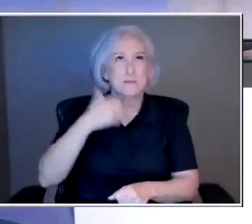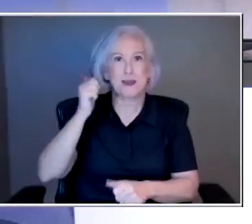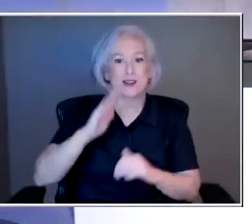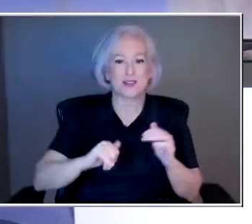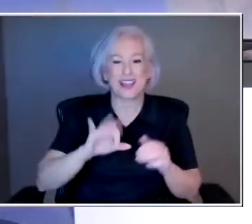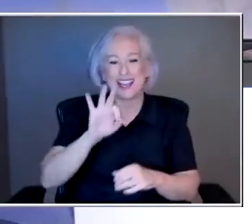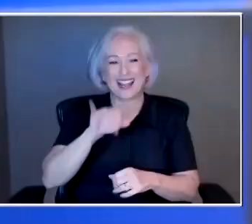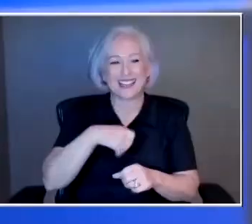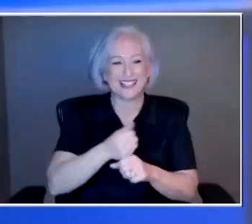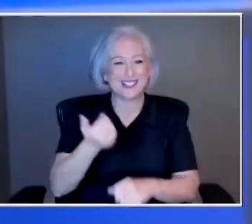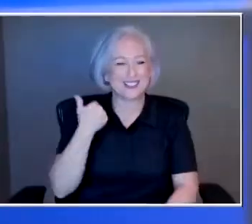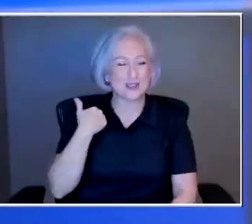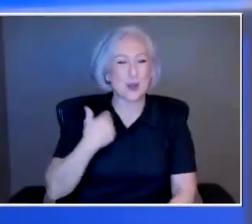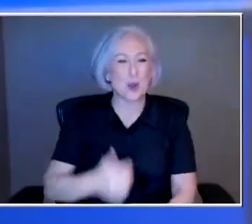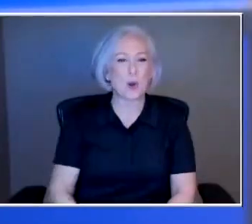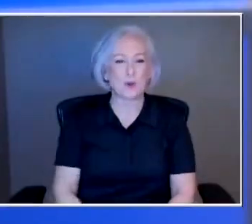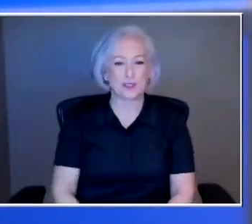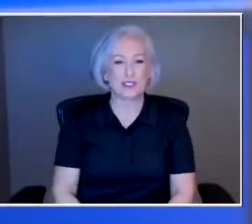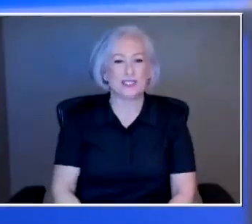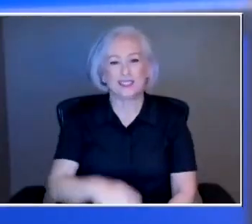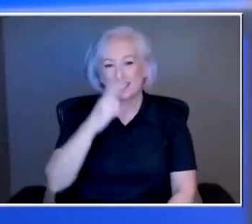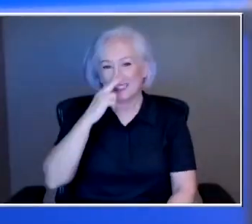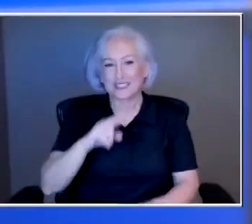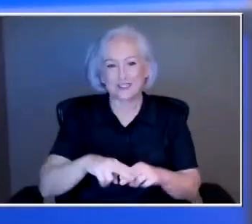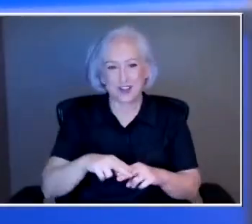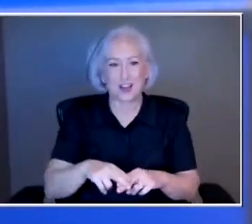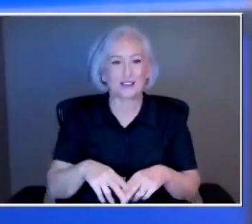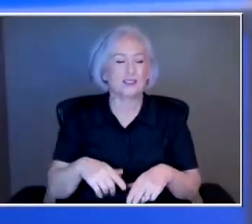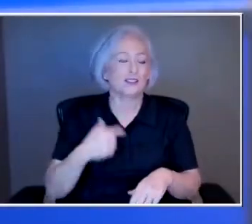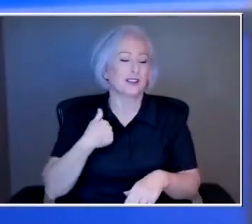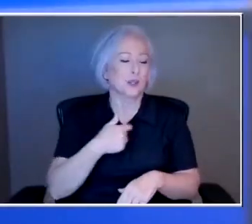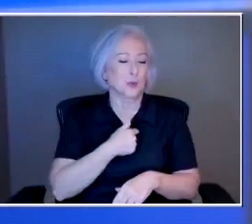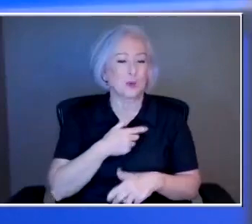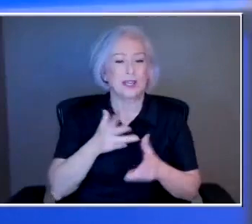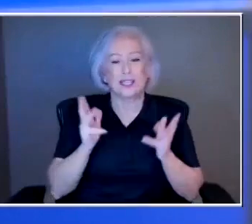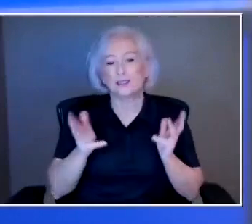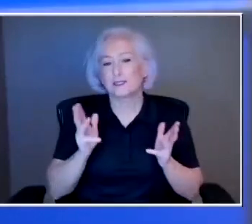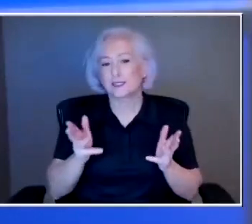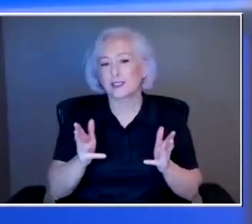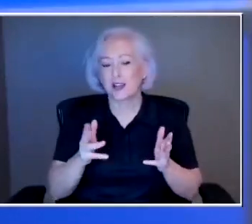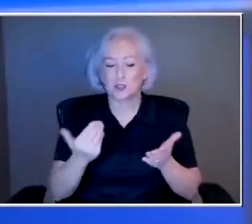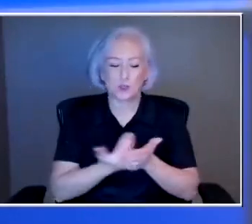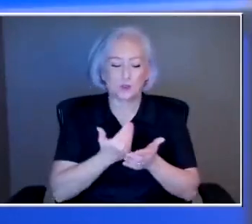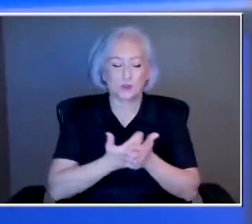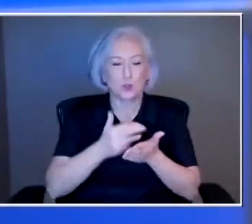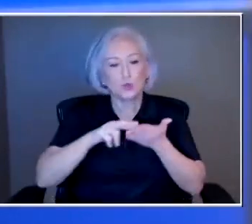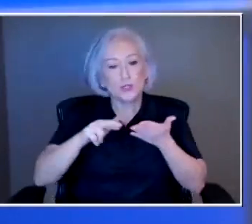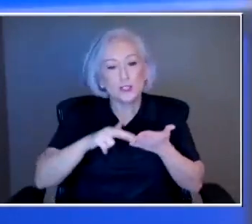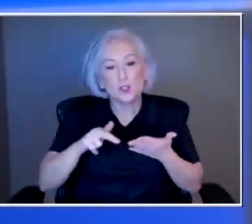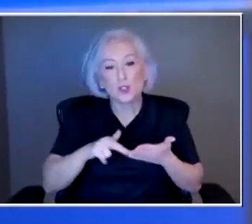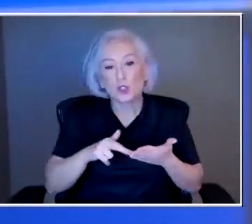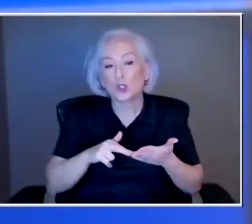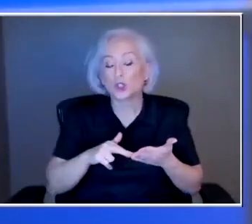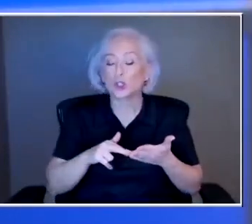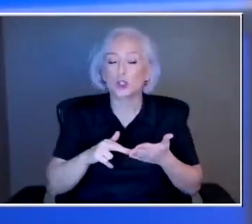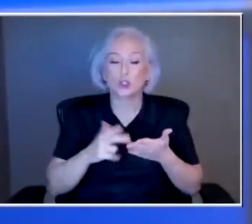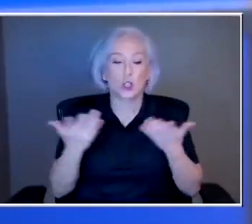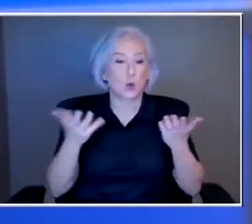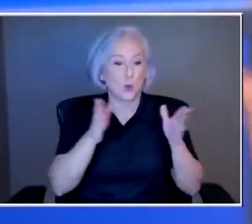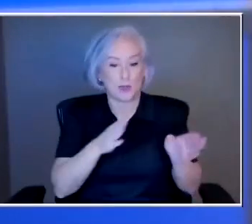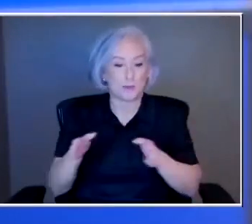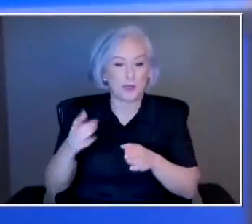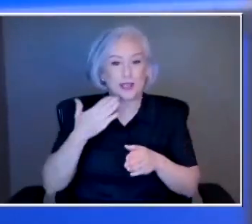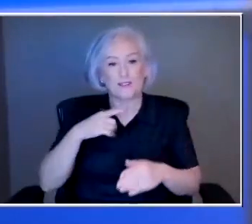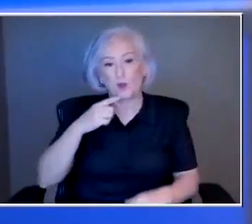Right. So it's fun. We get to discuss, what new research has come up, what the plan is for my kids, what's the